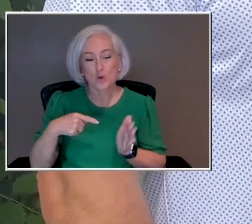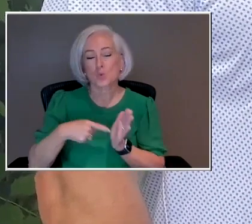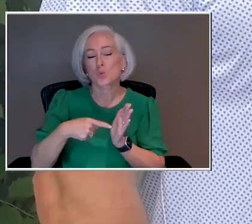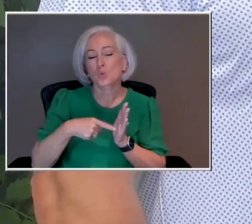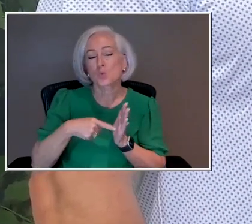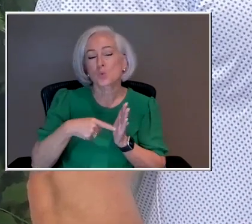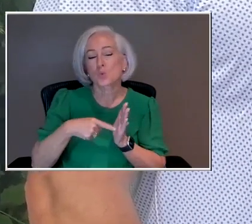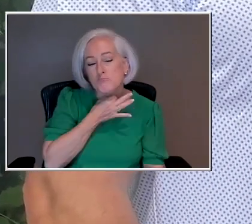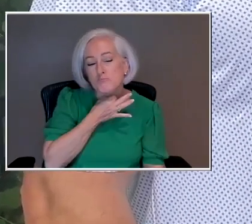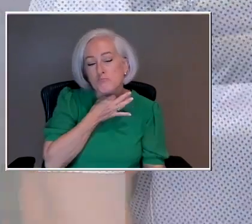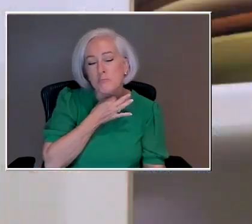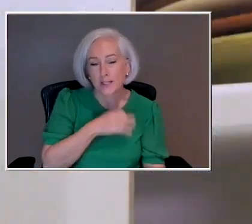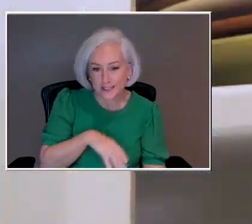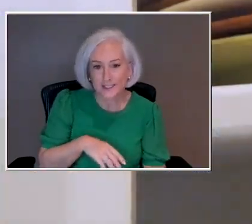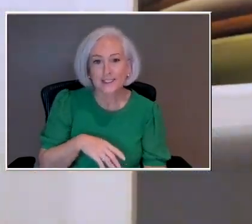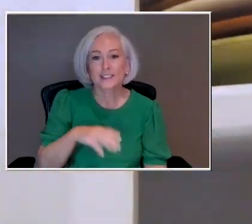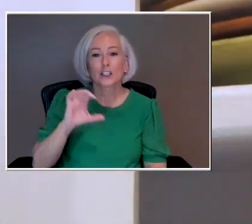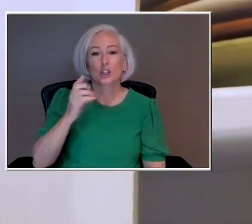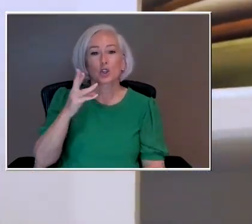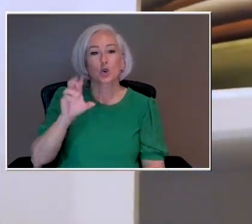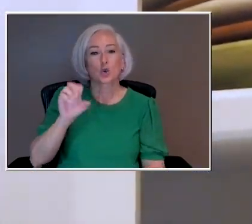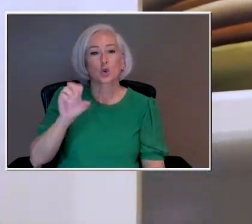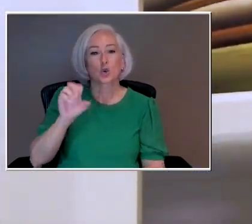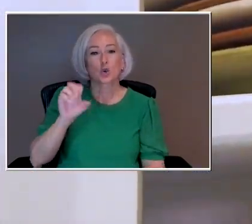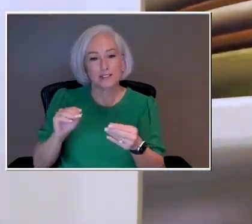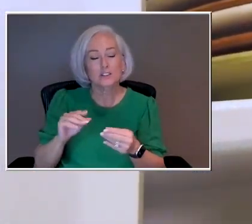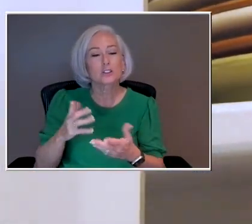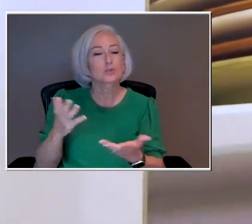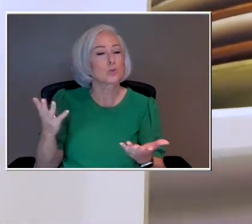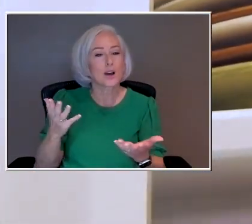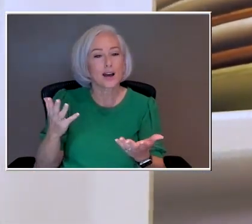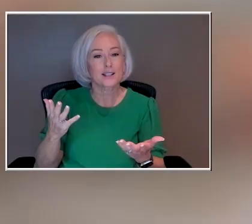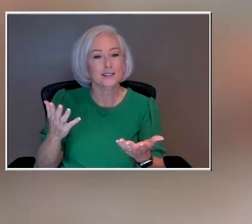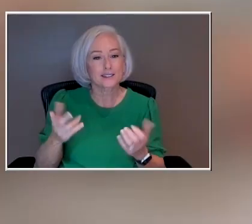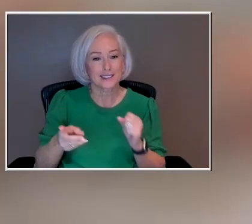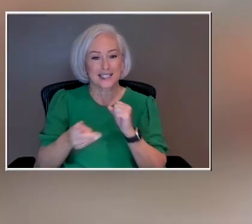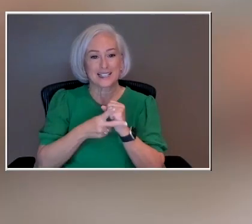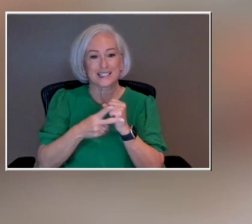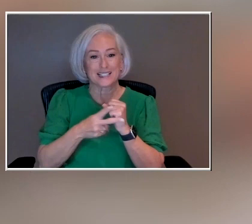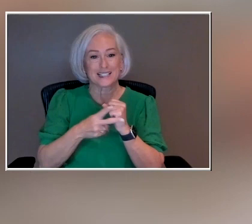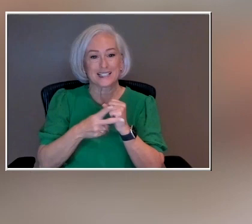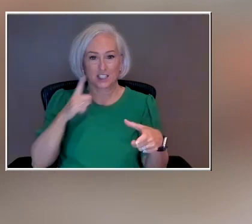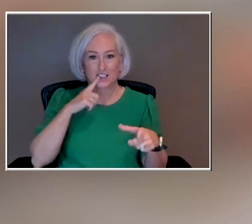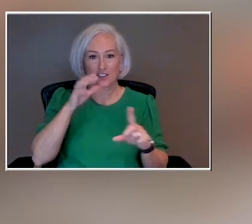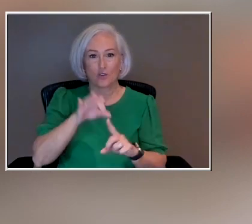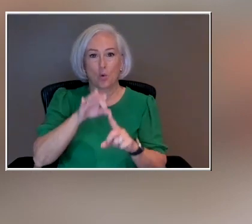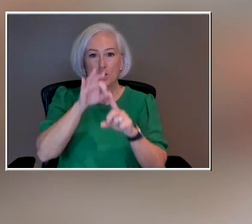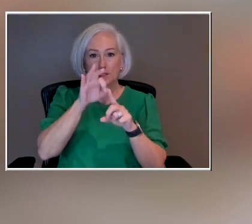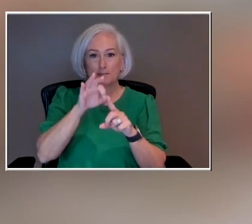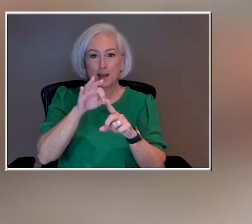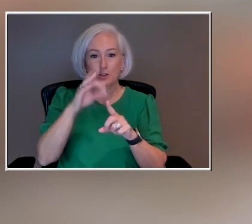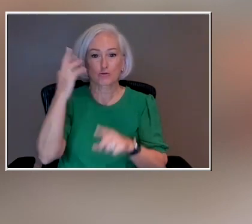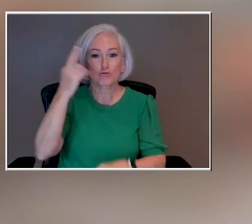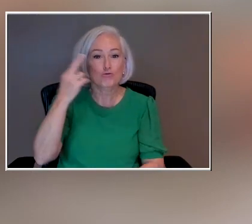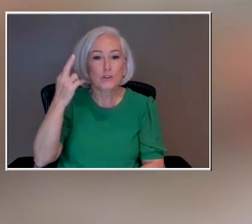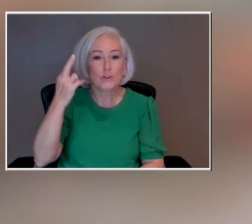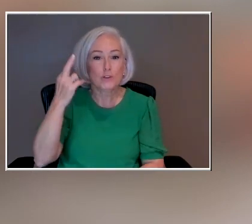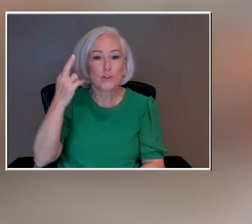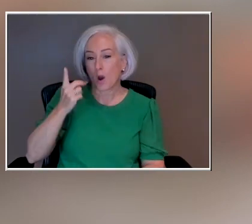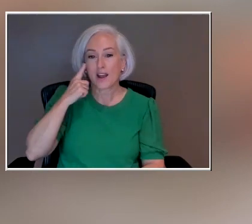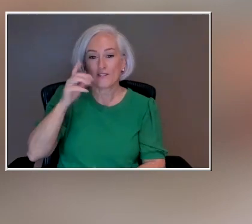Chris's message, Say you're saving a set of dishes for a special occasion or a bottle of wine for a special occasion. There's no such